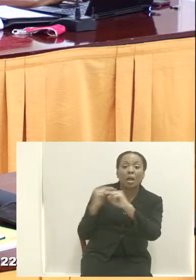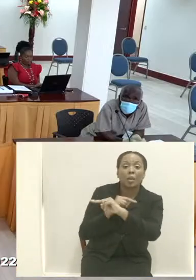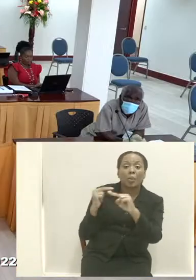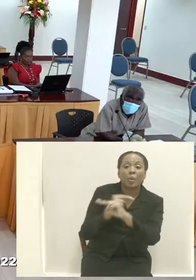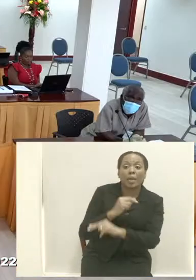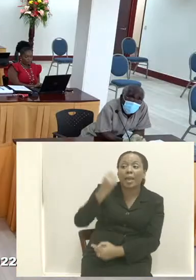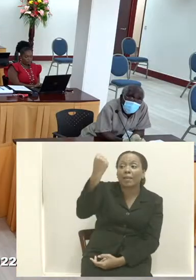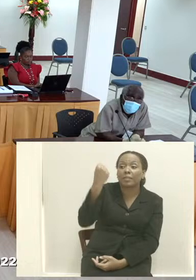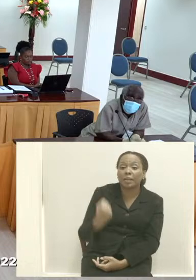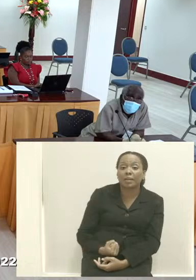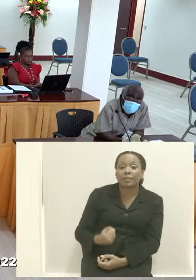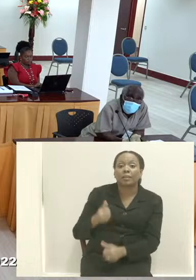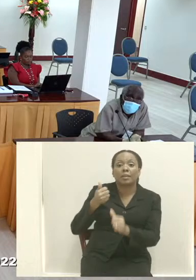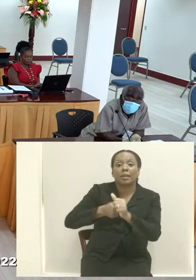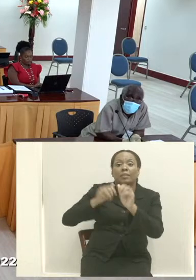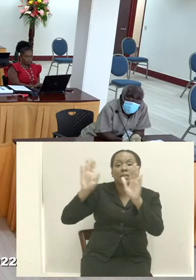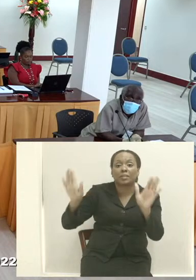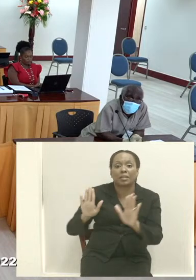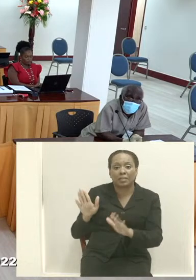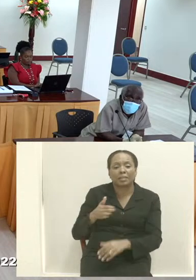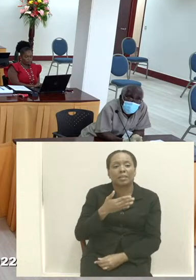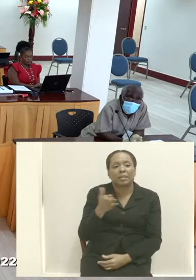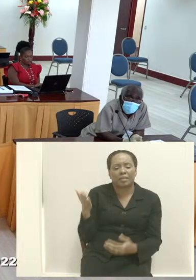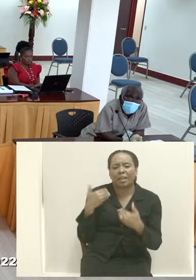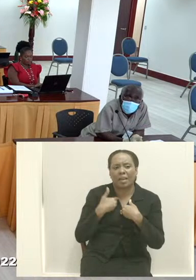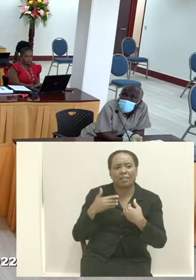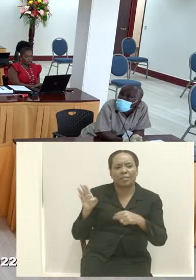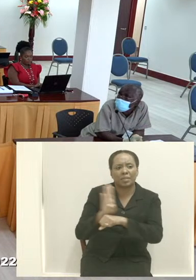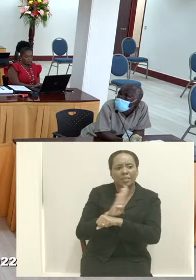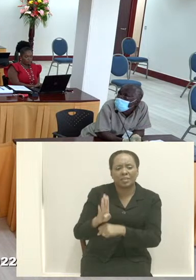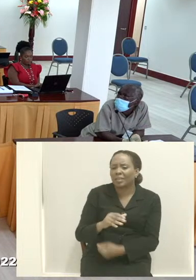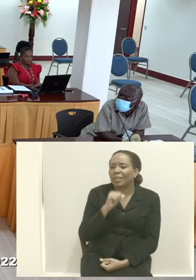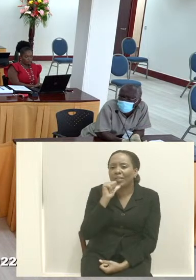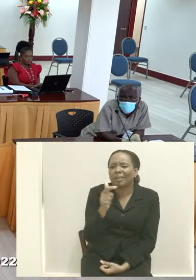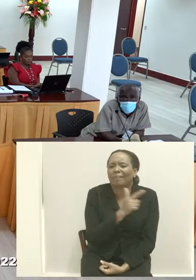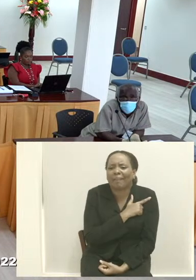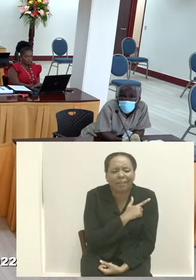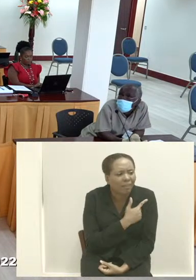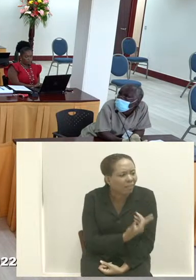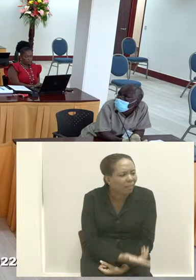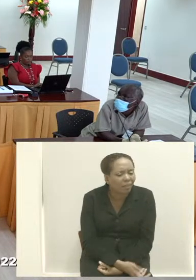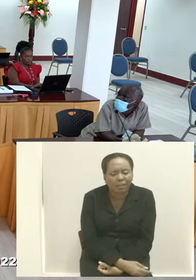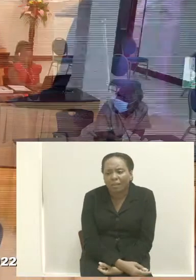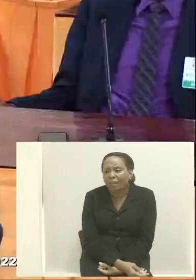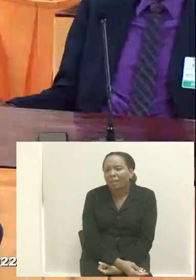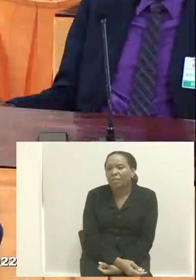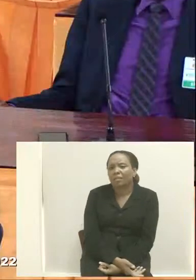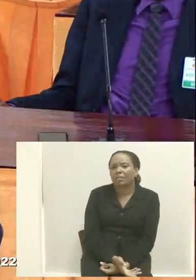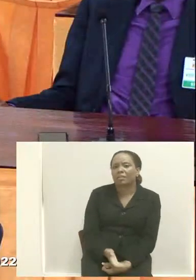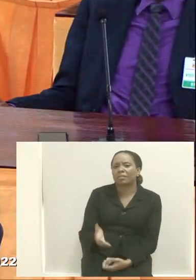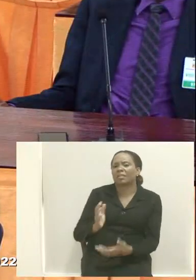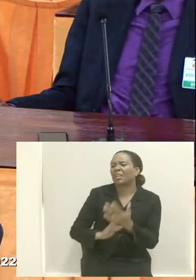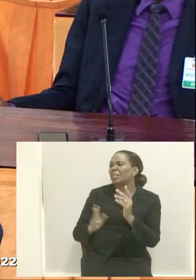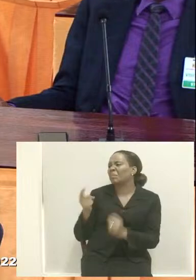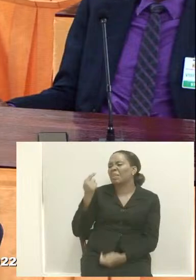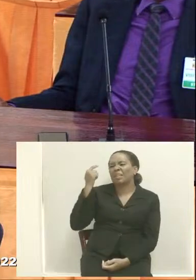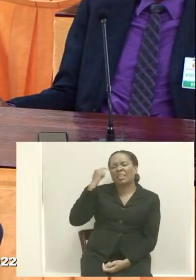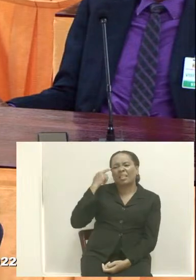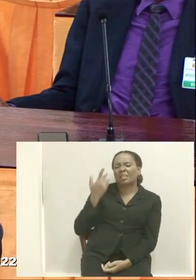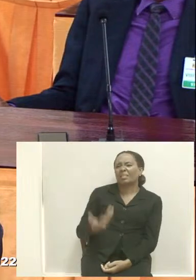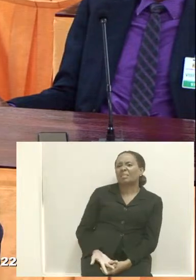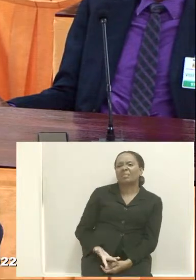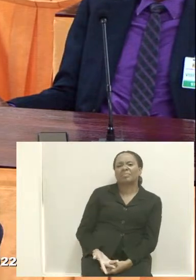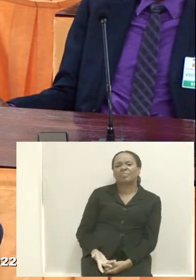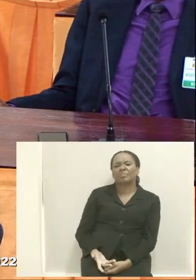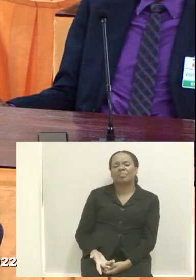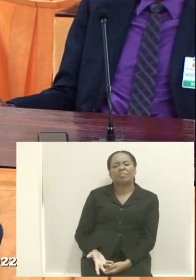isn't that they're lazy. And you got to dispel the myth about, I've said to you that there are people who will say, well, go and work in government.